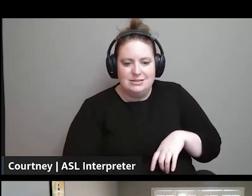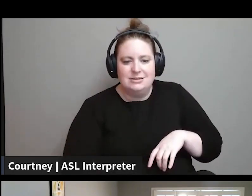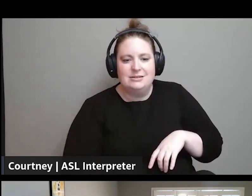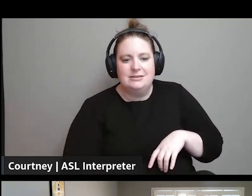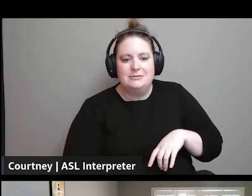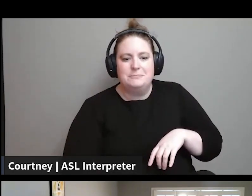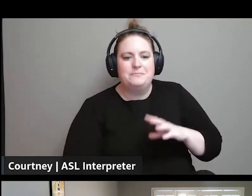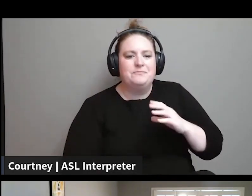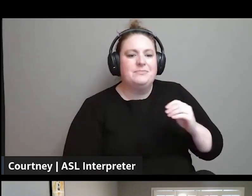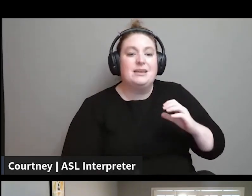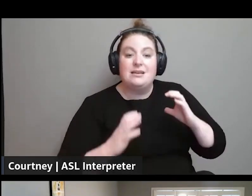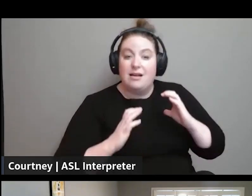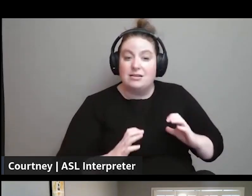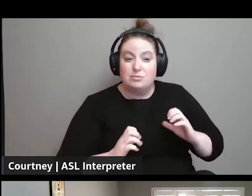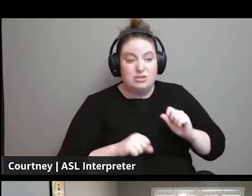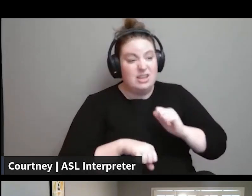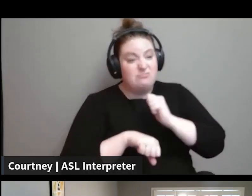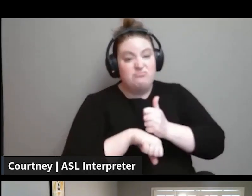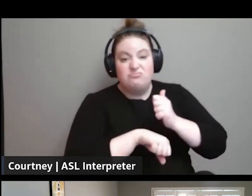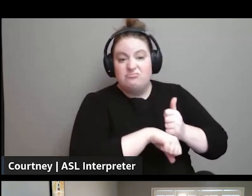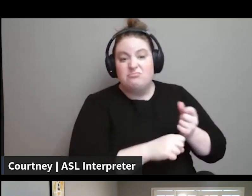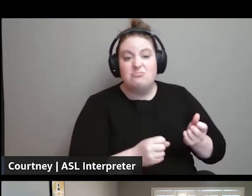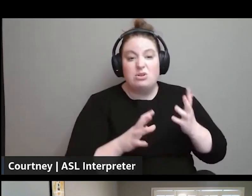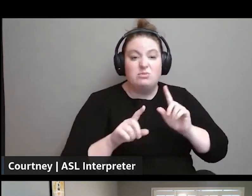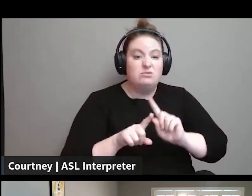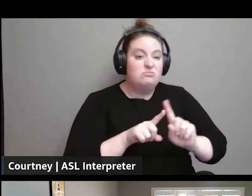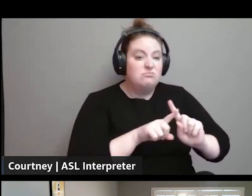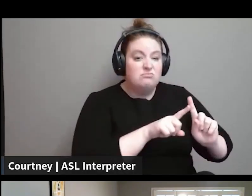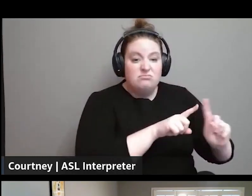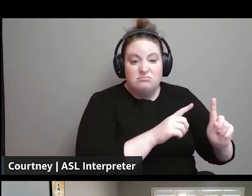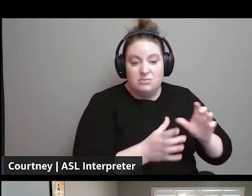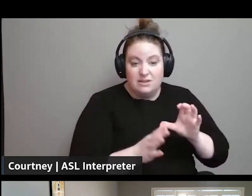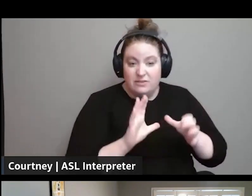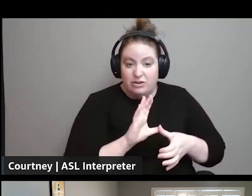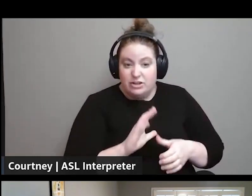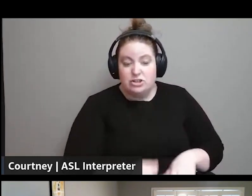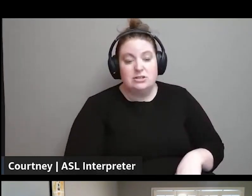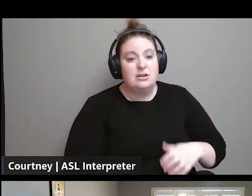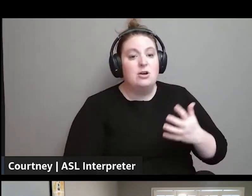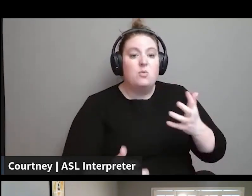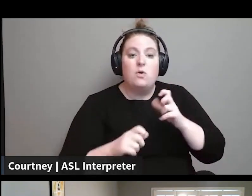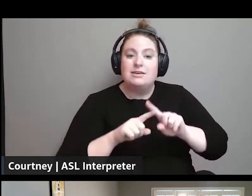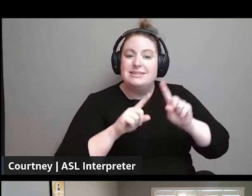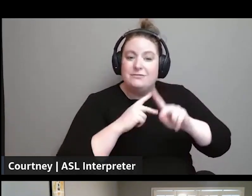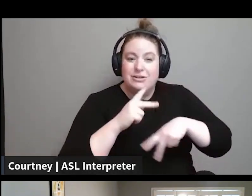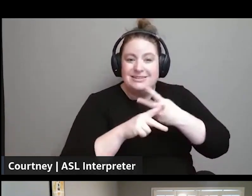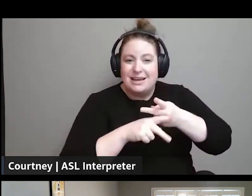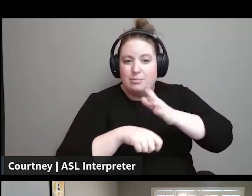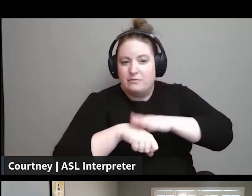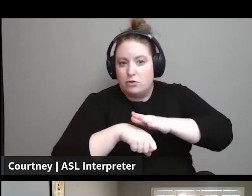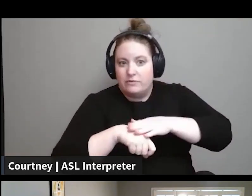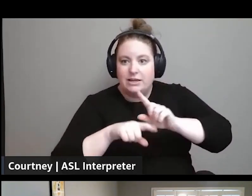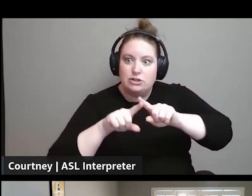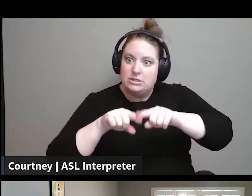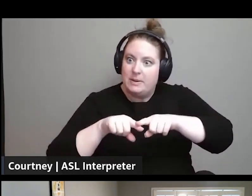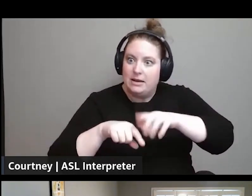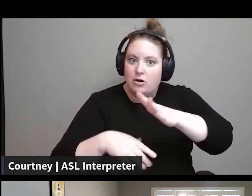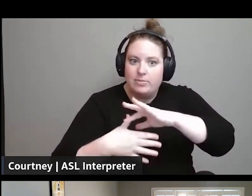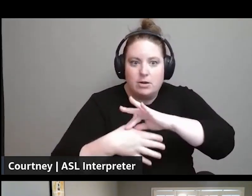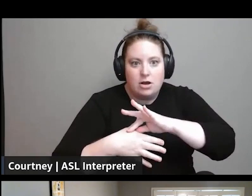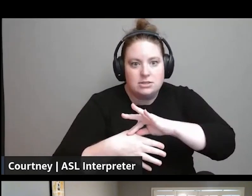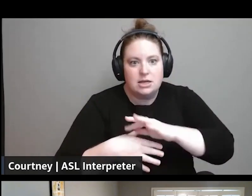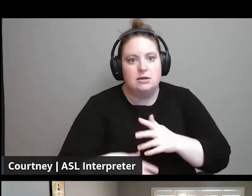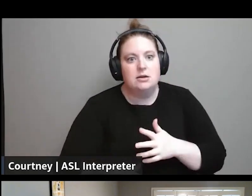customers can create multiple configurations, right? If they want different types of notifications to be going